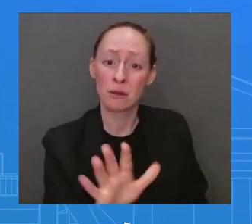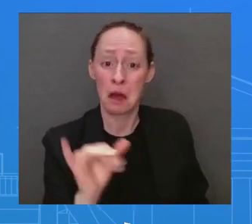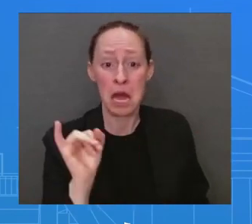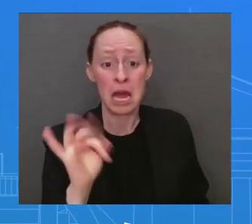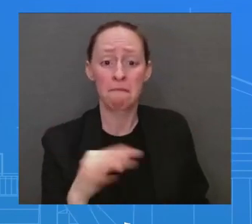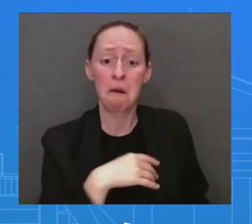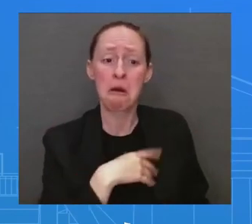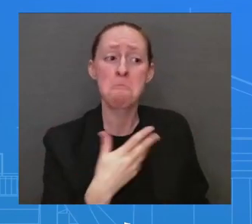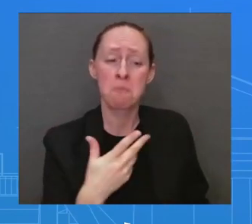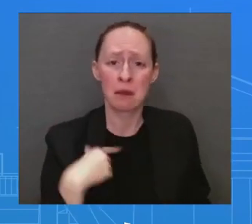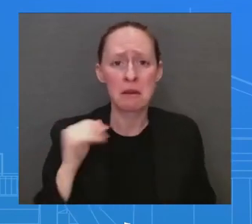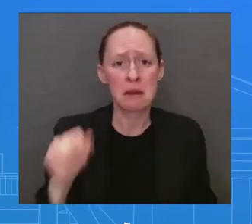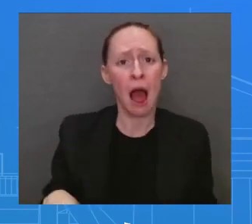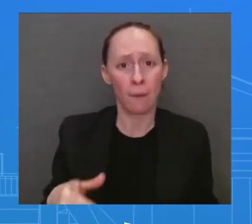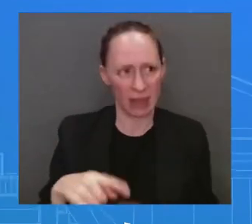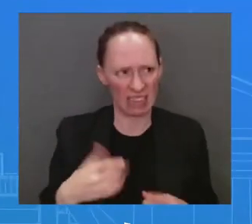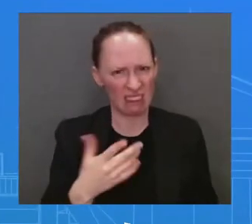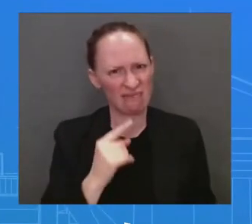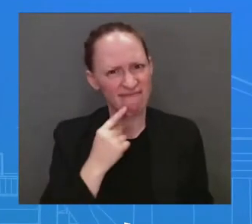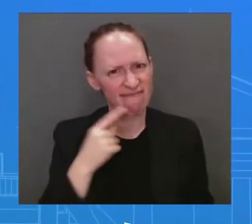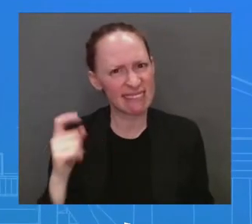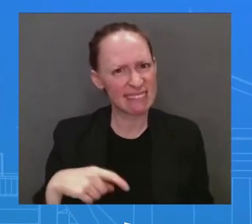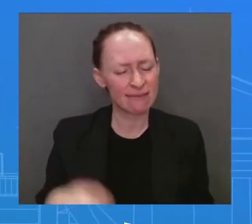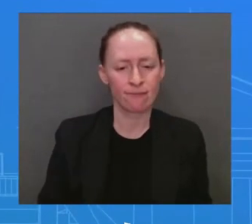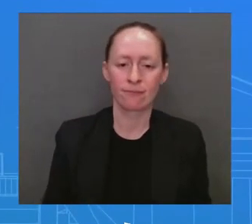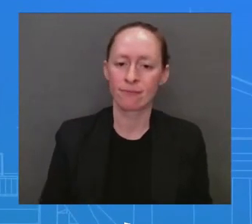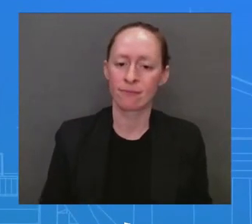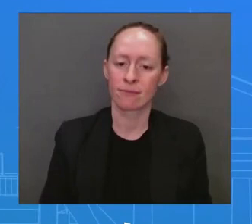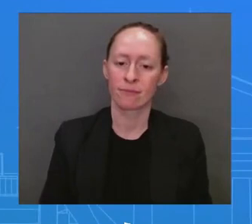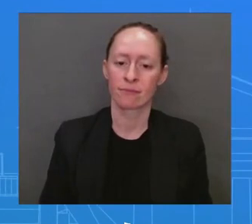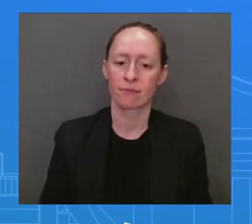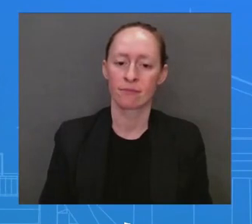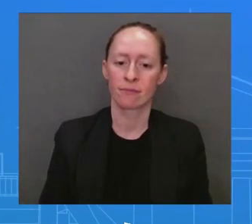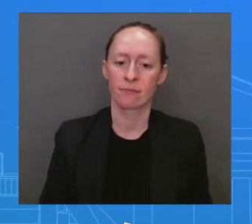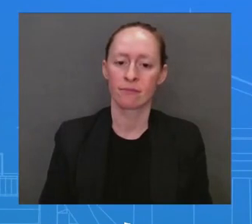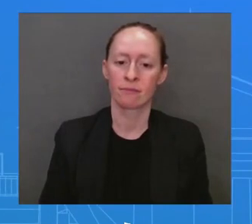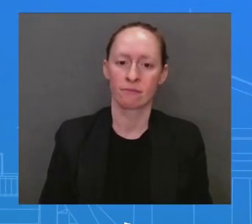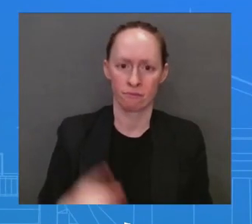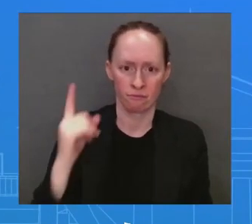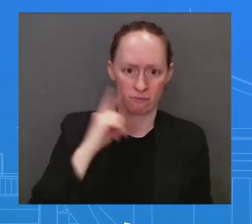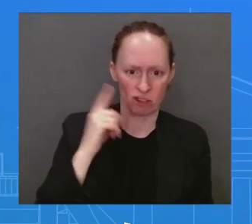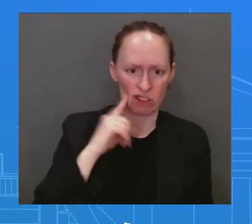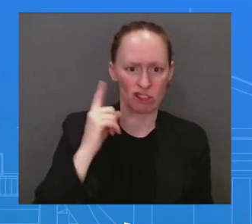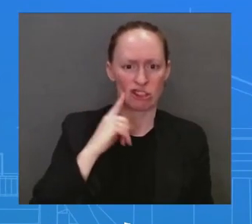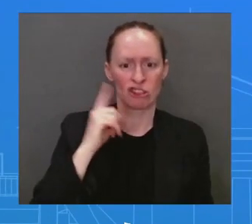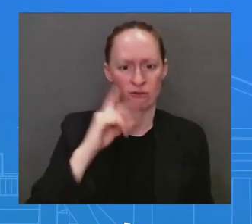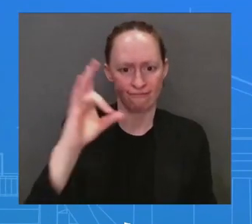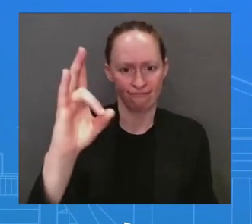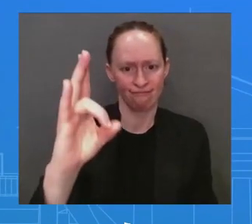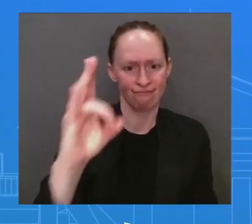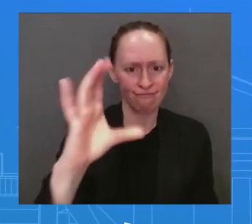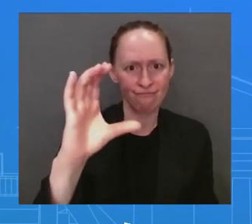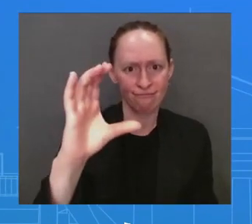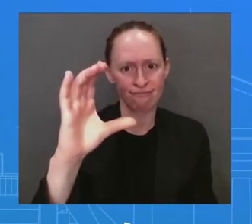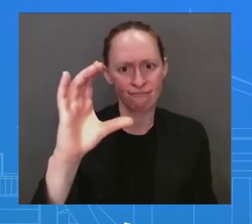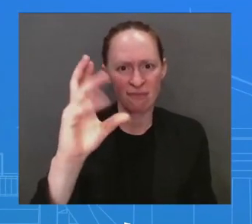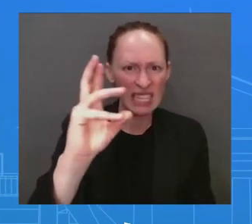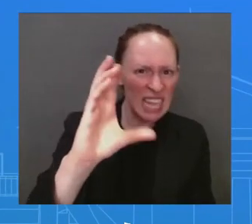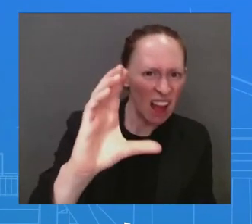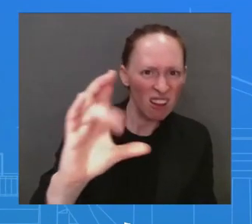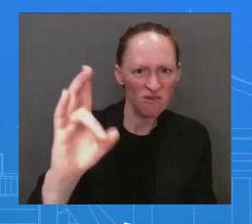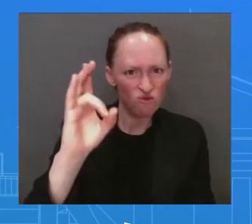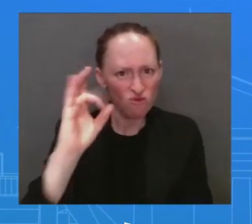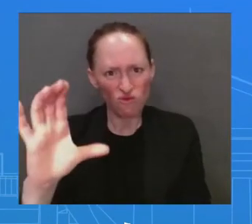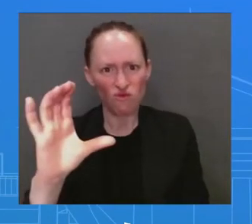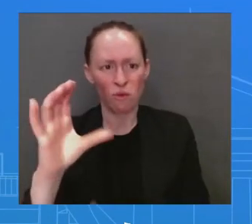John, I wonder if we've heard numbers of several hundred Americans who are in Gaza, up to 600. Do you have a more specific number of the actual number of